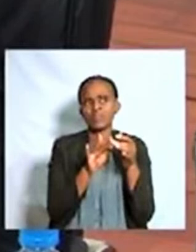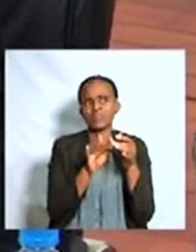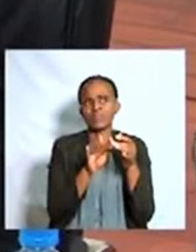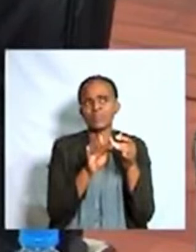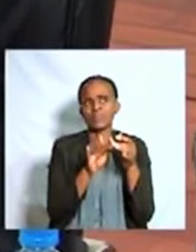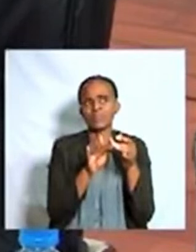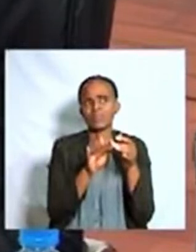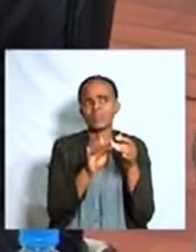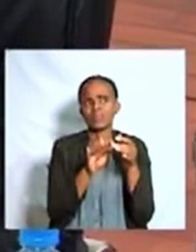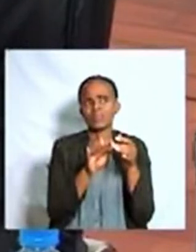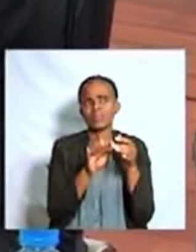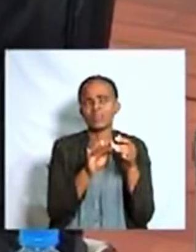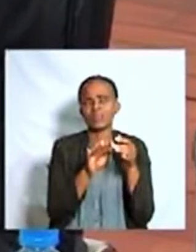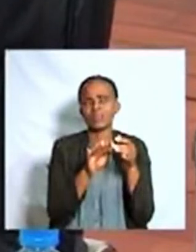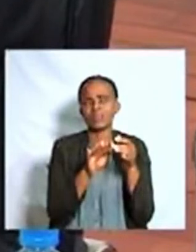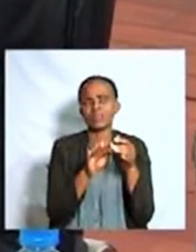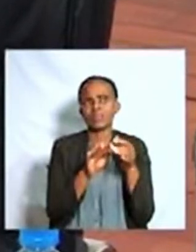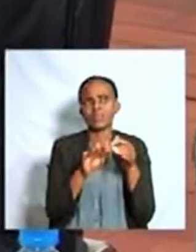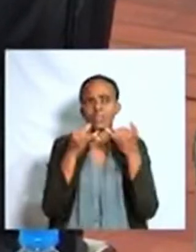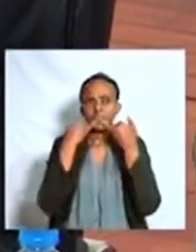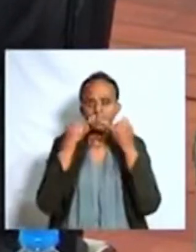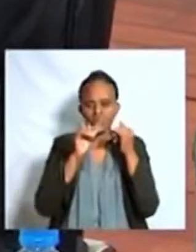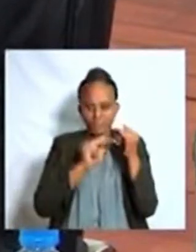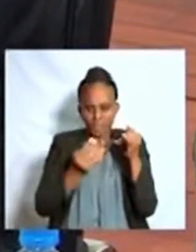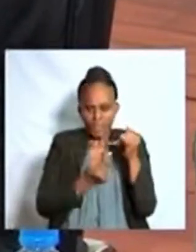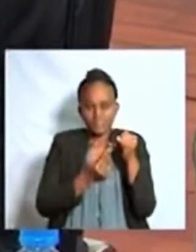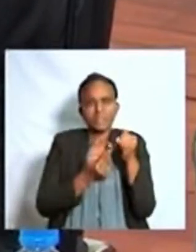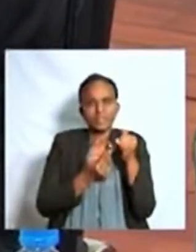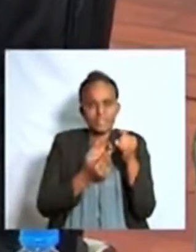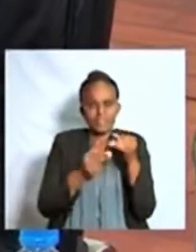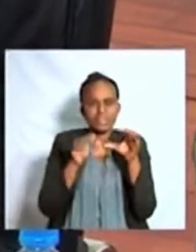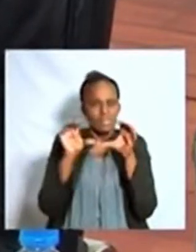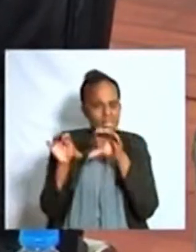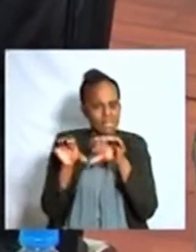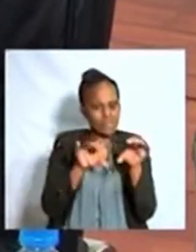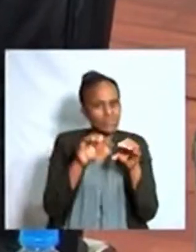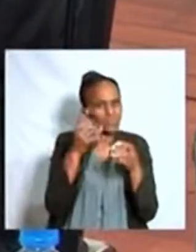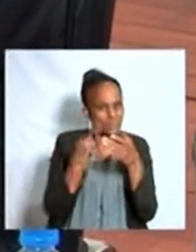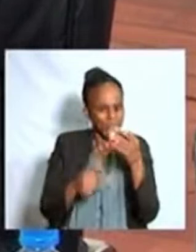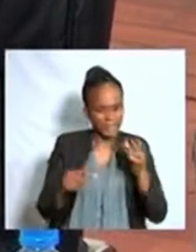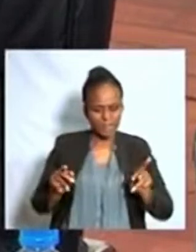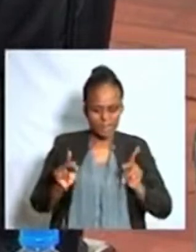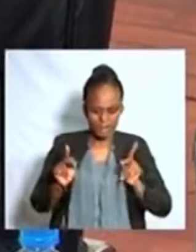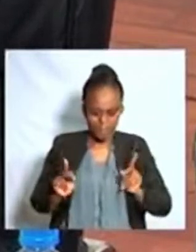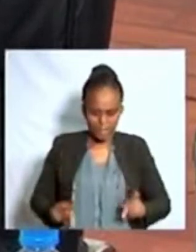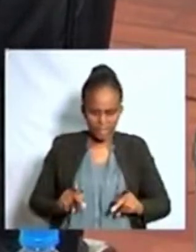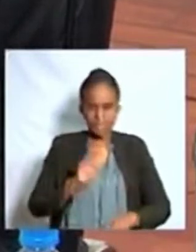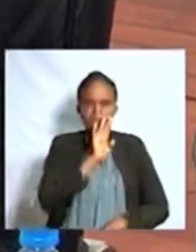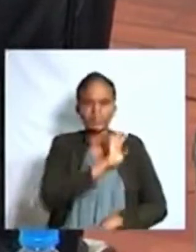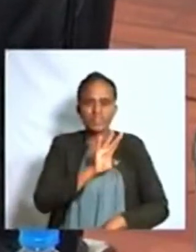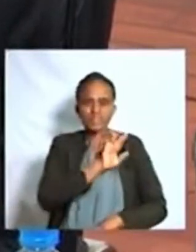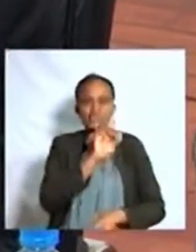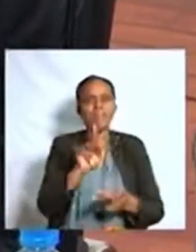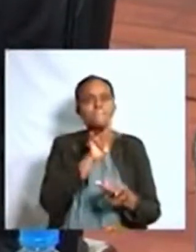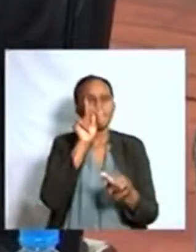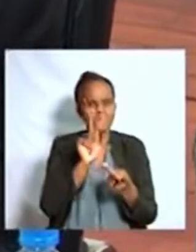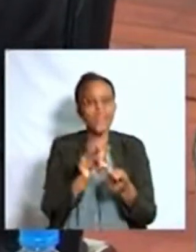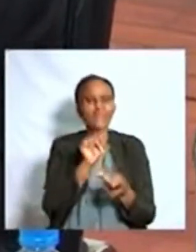Then you need to tell us what is supposed to be done to the person who do something